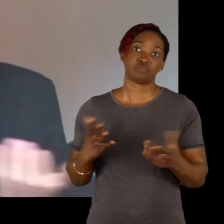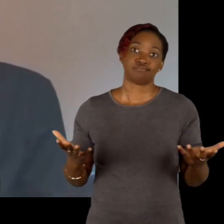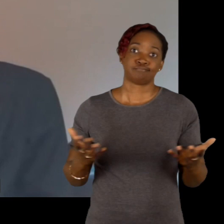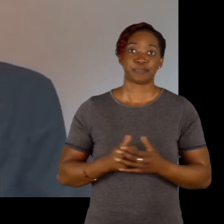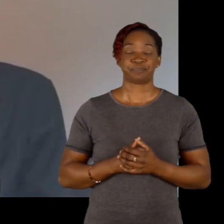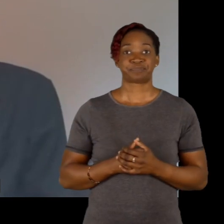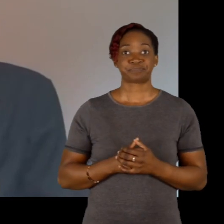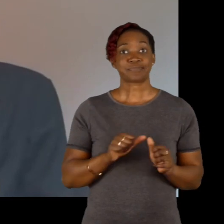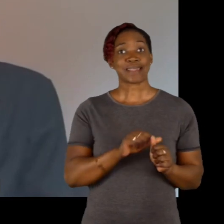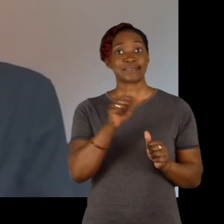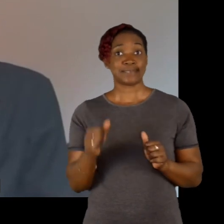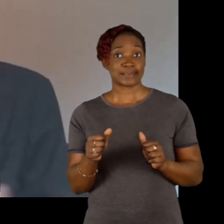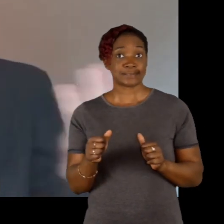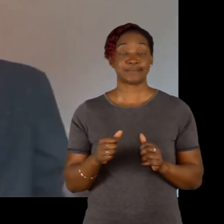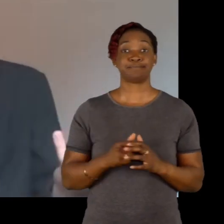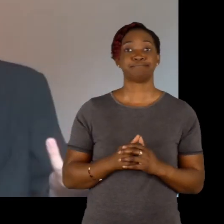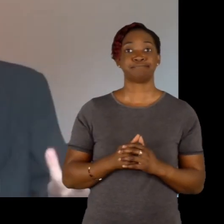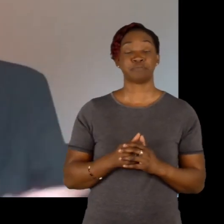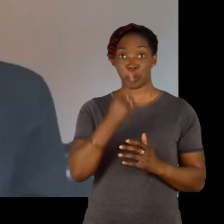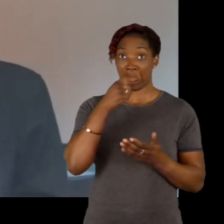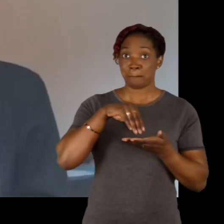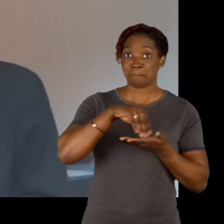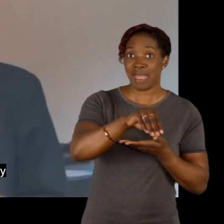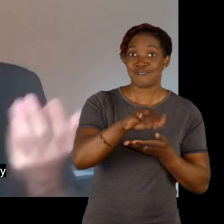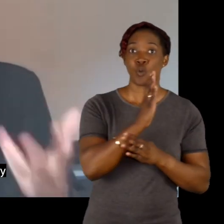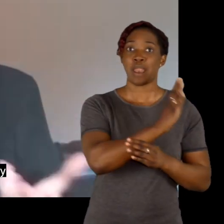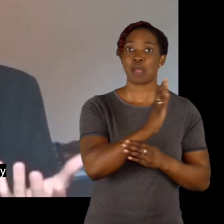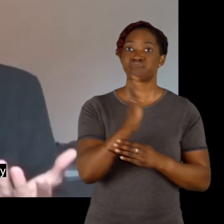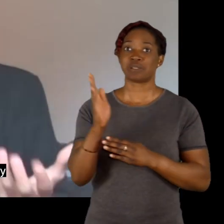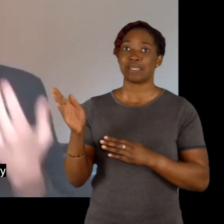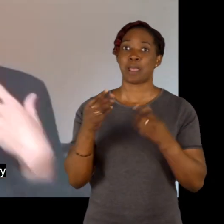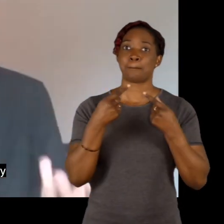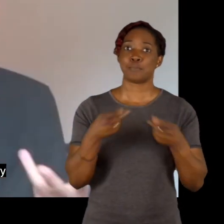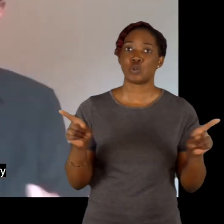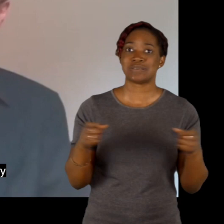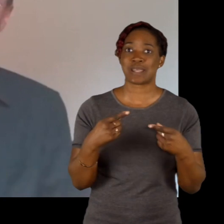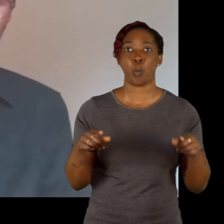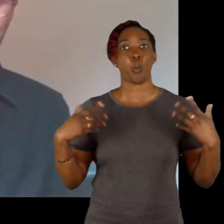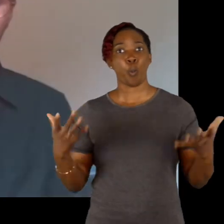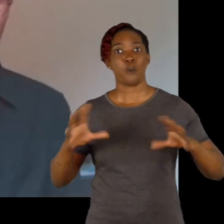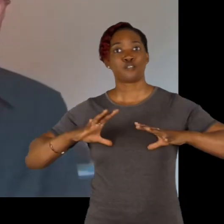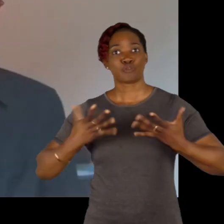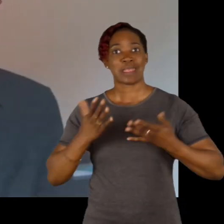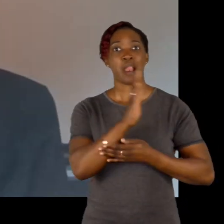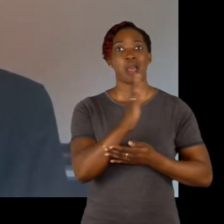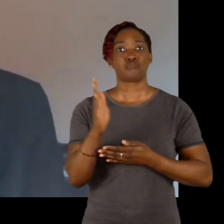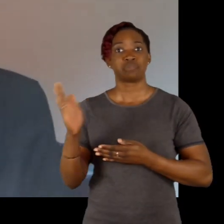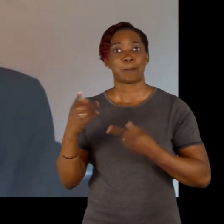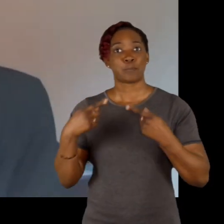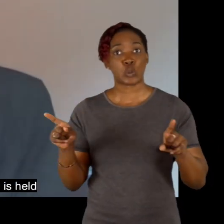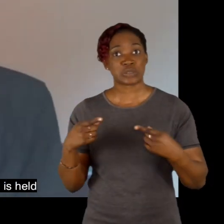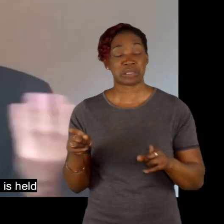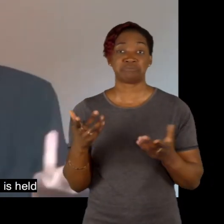of the day. Cool. The next one up would be we could pay for some library music or possibly find some free library